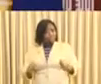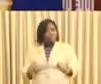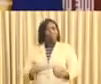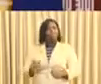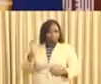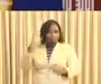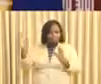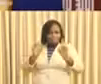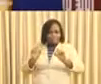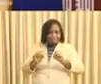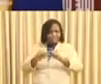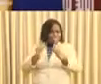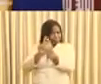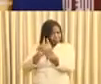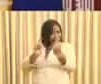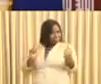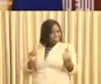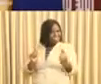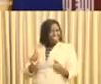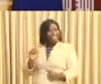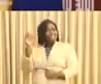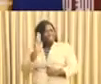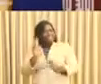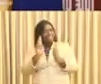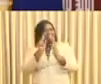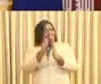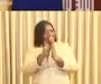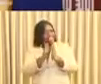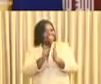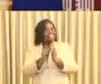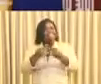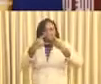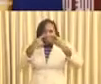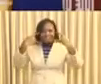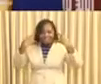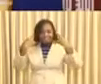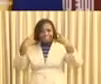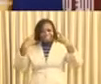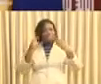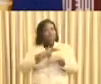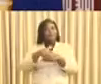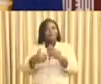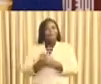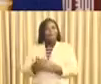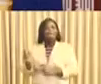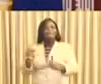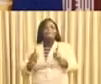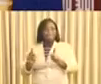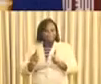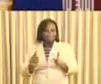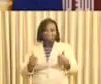hand sanitizers, and the wearing of masks for all patrons and staff. I want to single